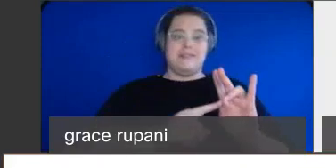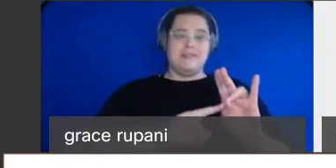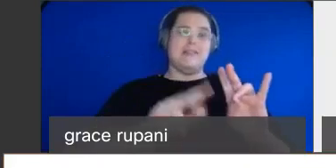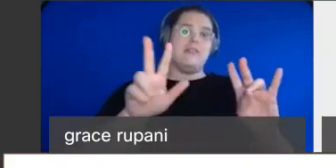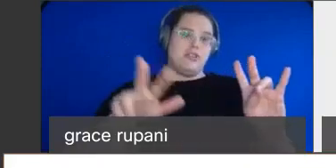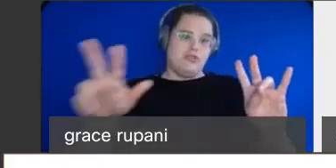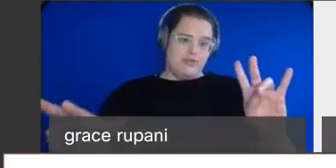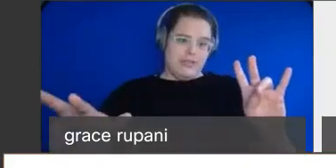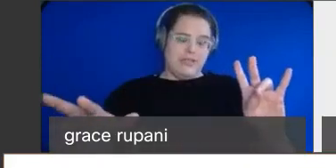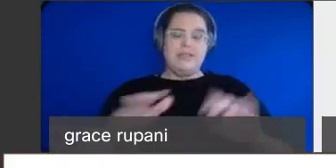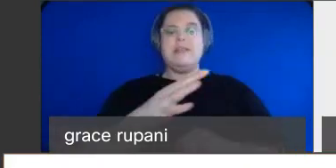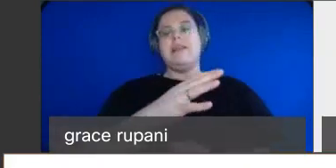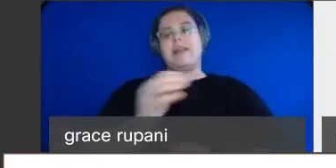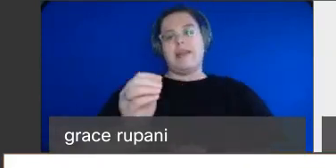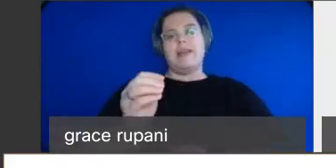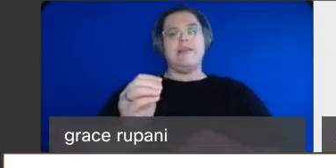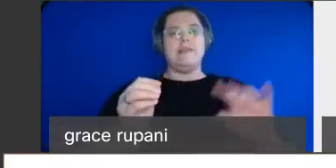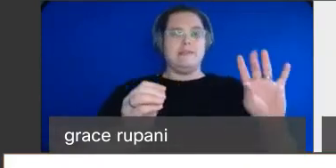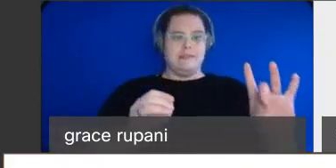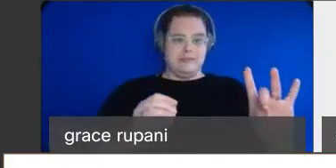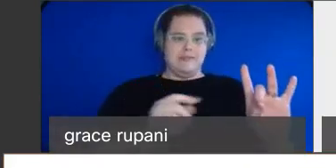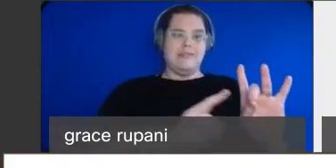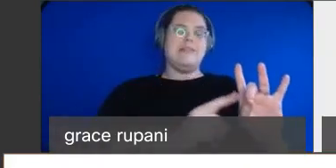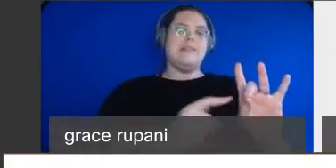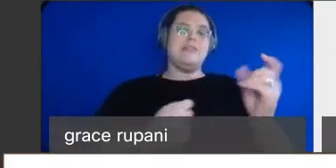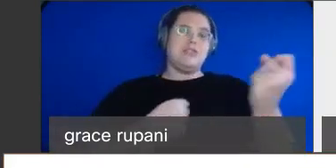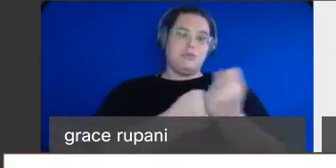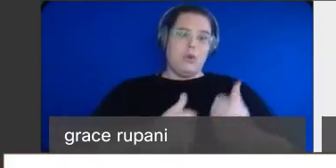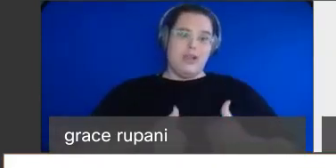people in supported living.